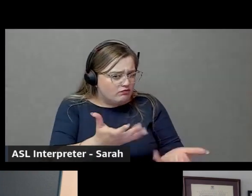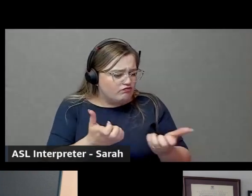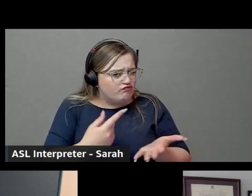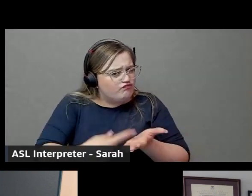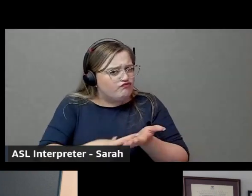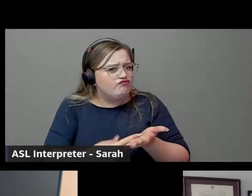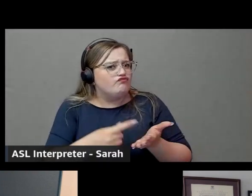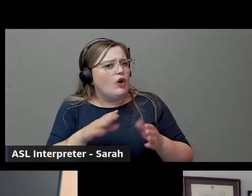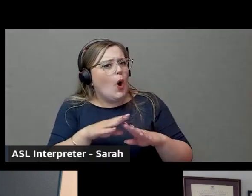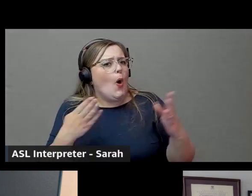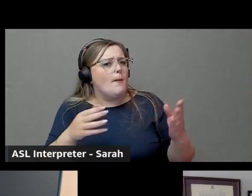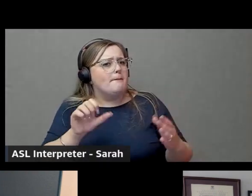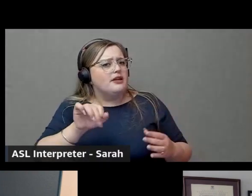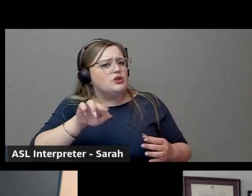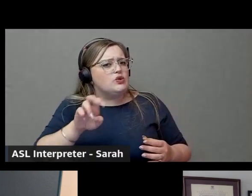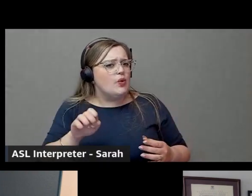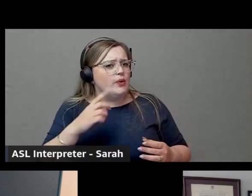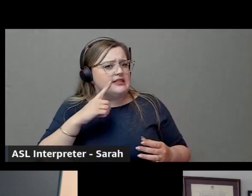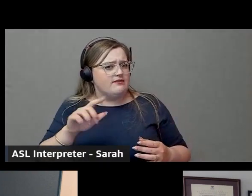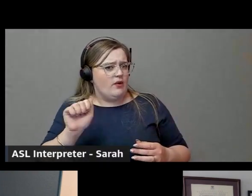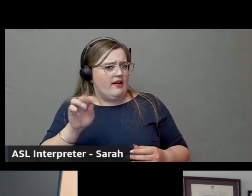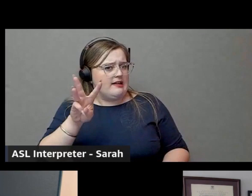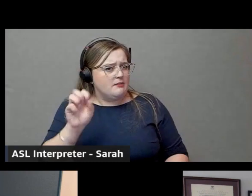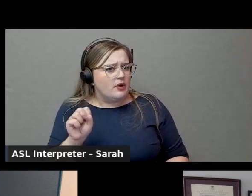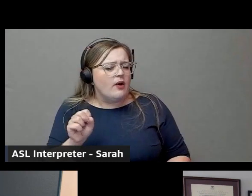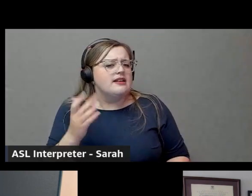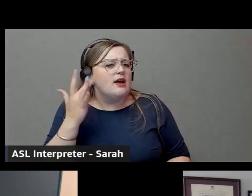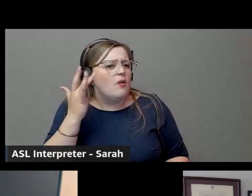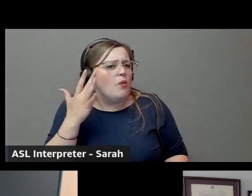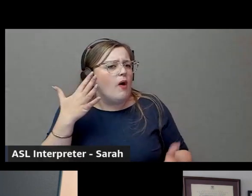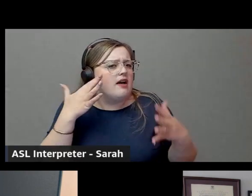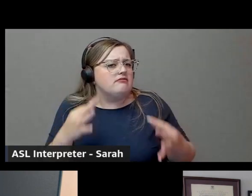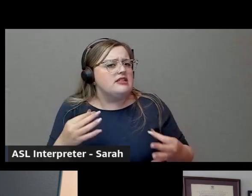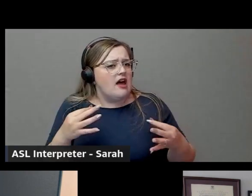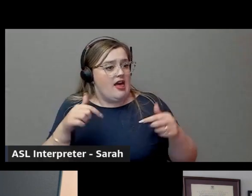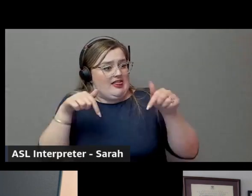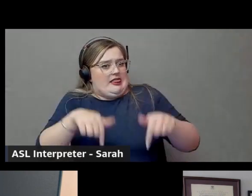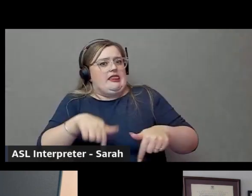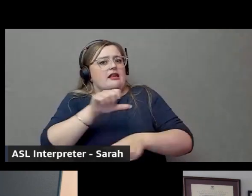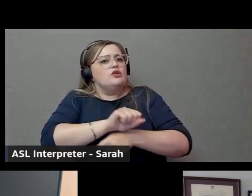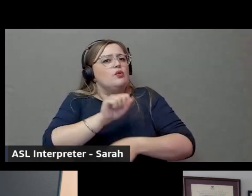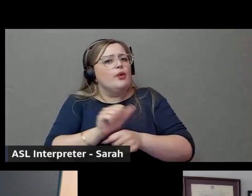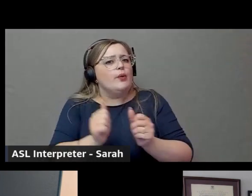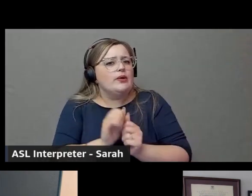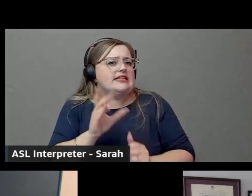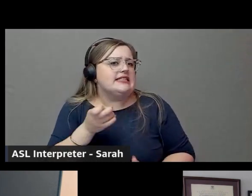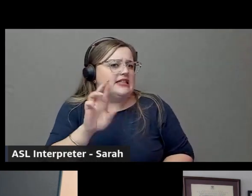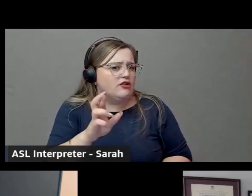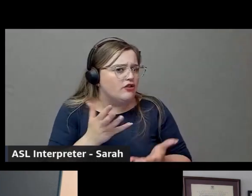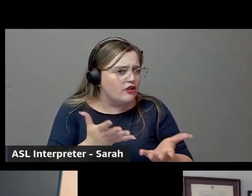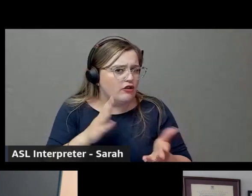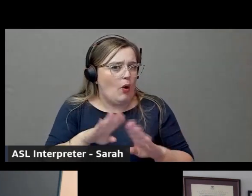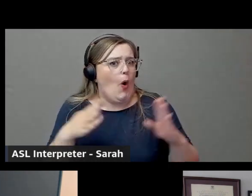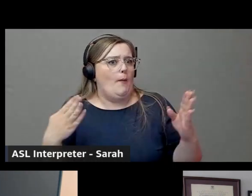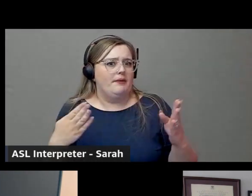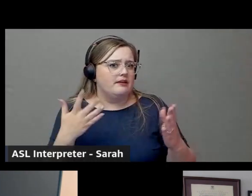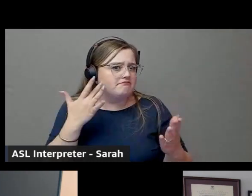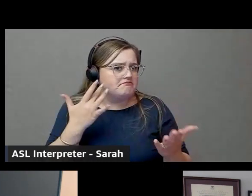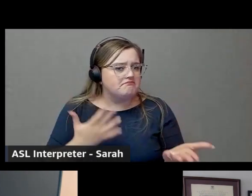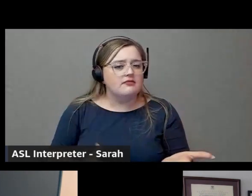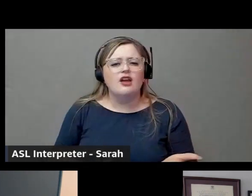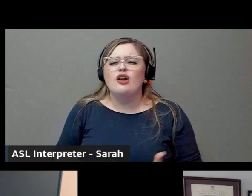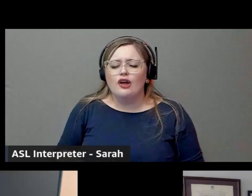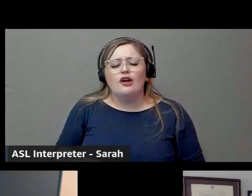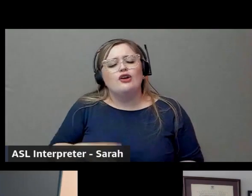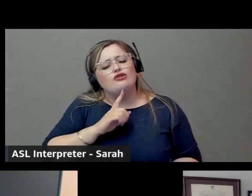general at AWS, and then specifically why you all chose to open source this work with Cedar? Sure. So, I don't think it's